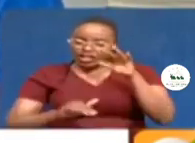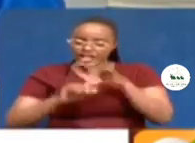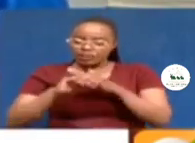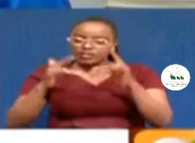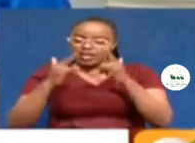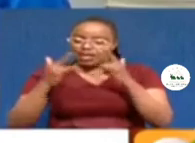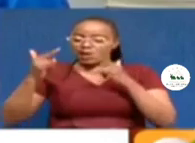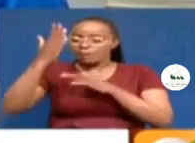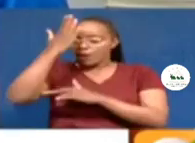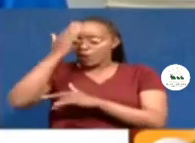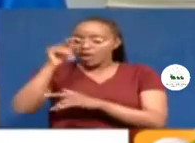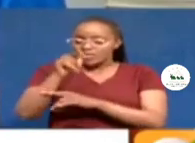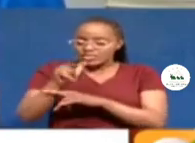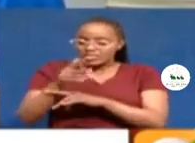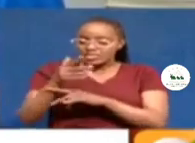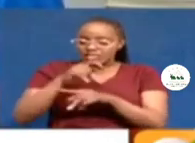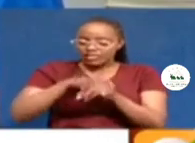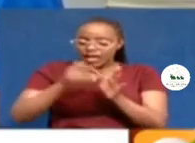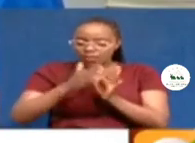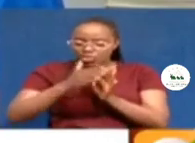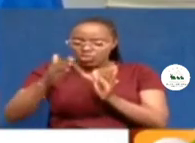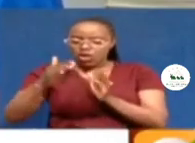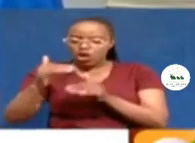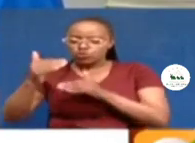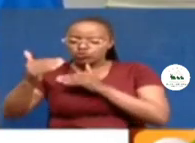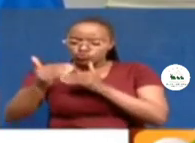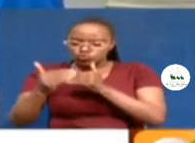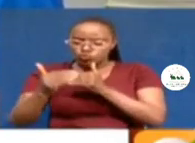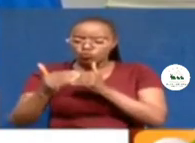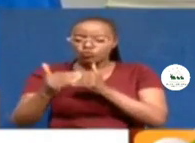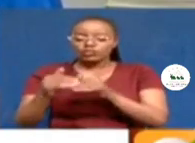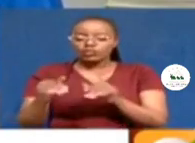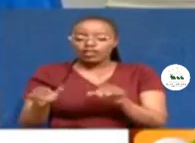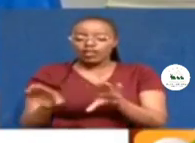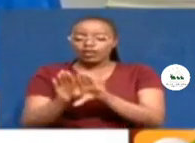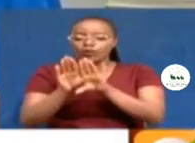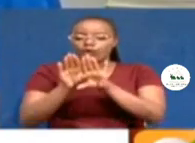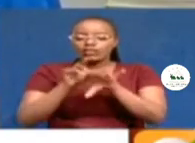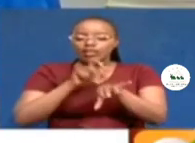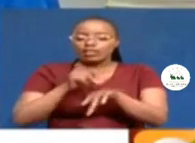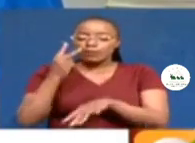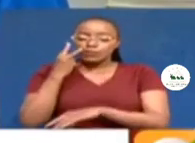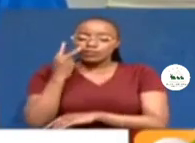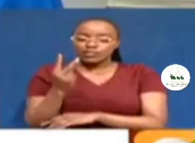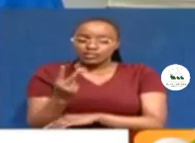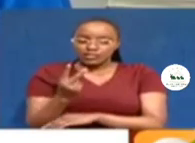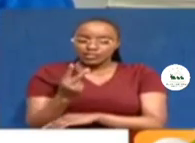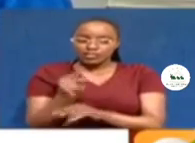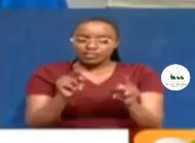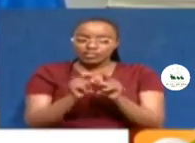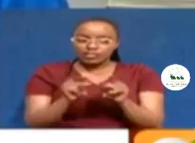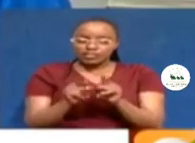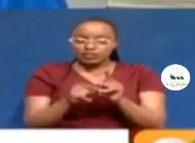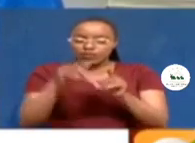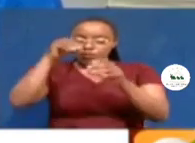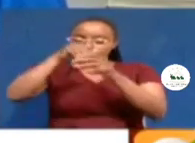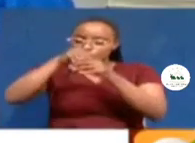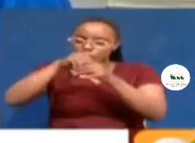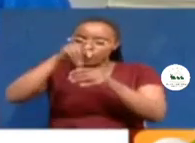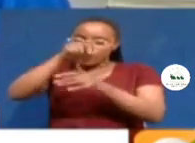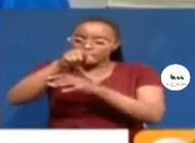gap because that window is closing. When you see the defiance within his